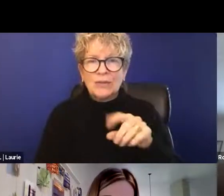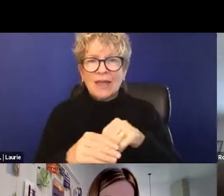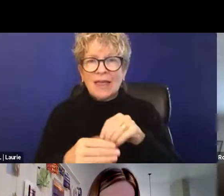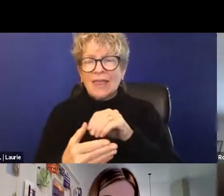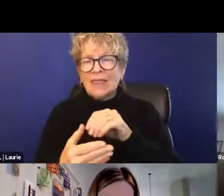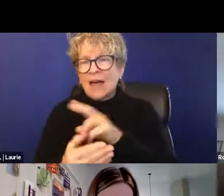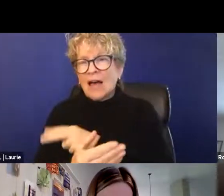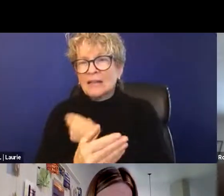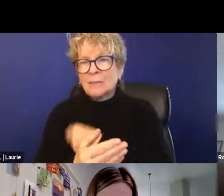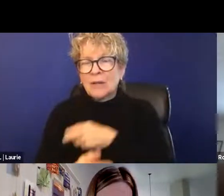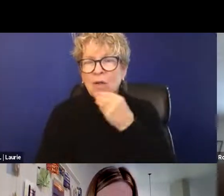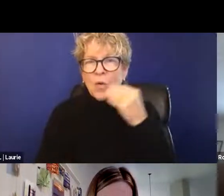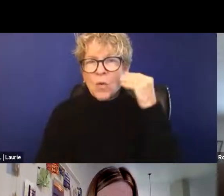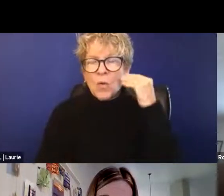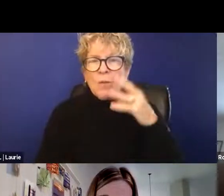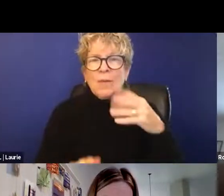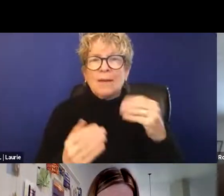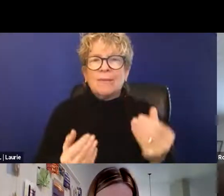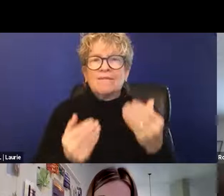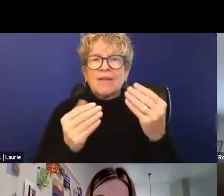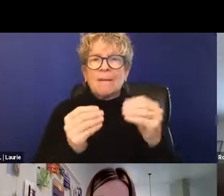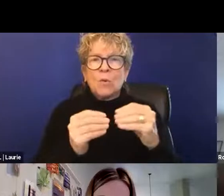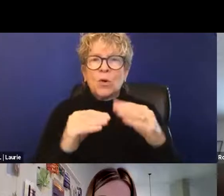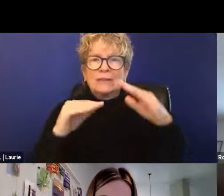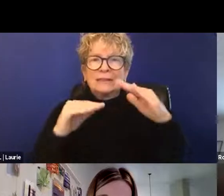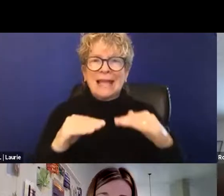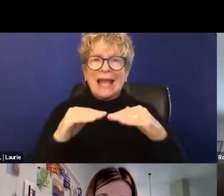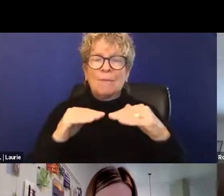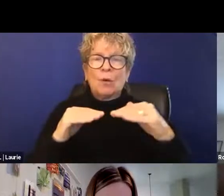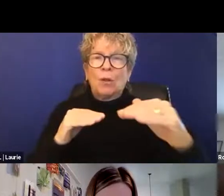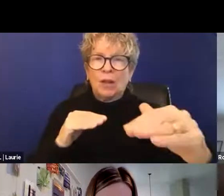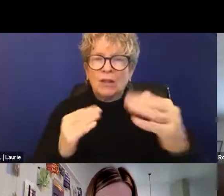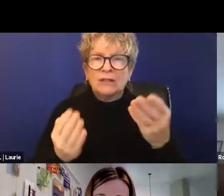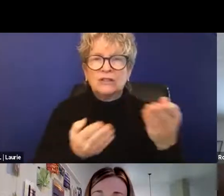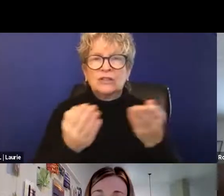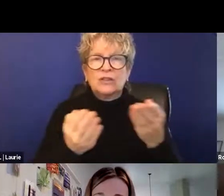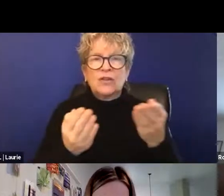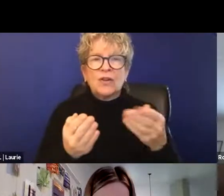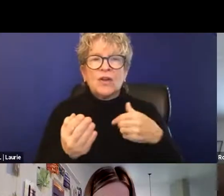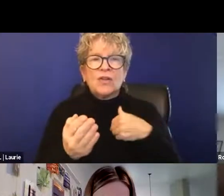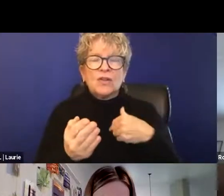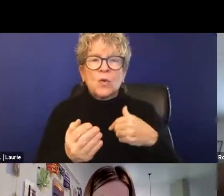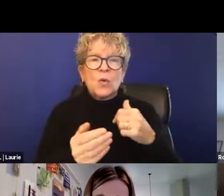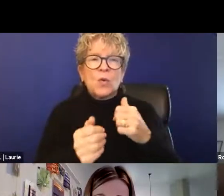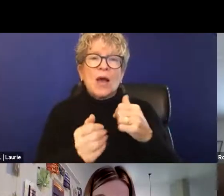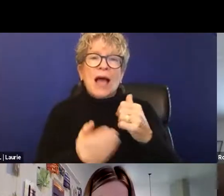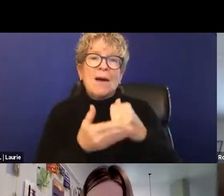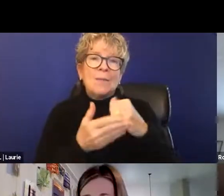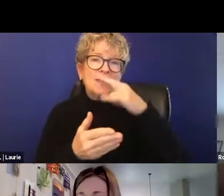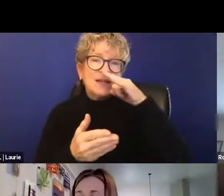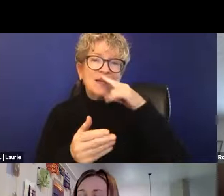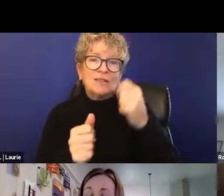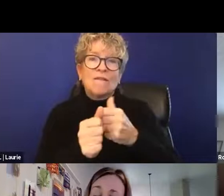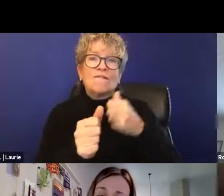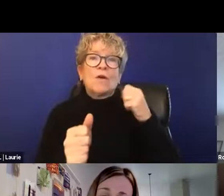to provide stabilization services that are key to keeping kids from going to the EDs, going back to hospitals and